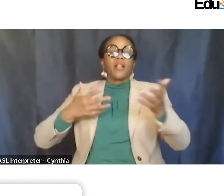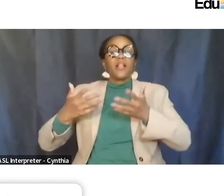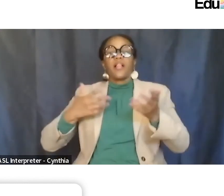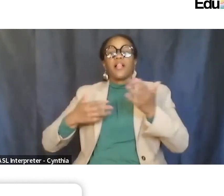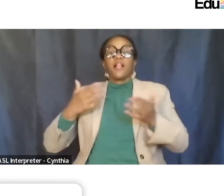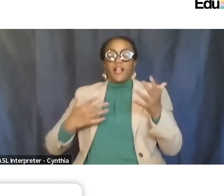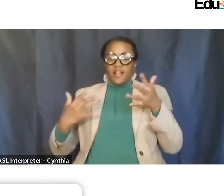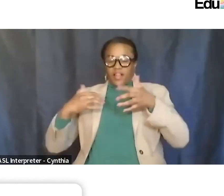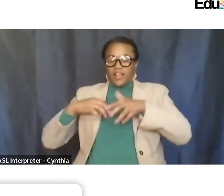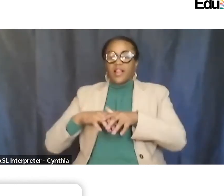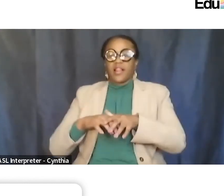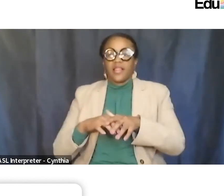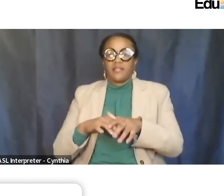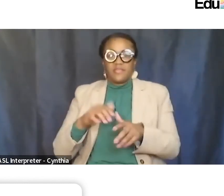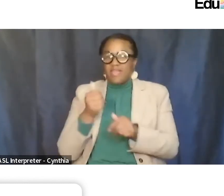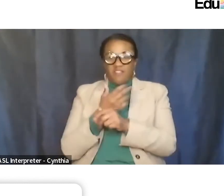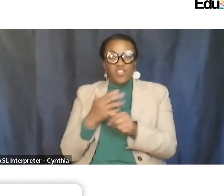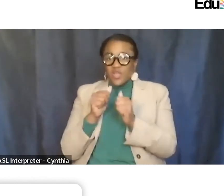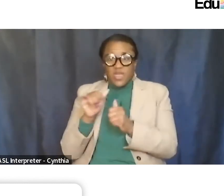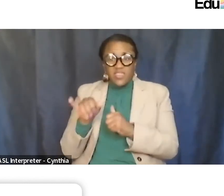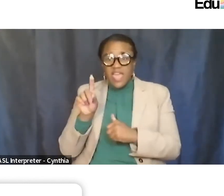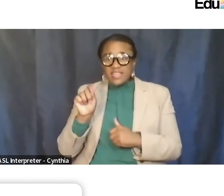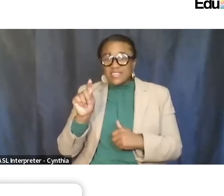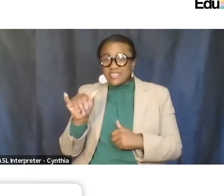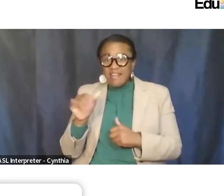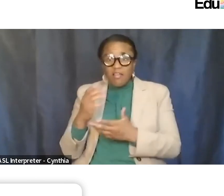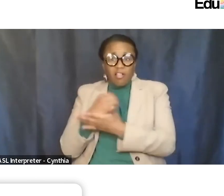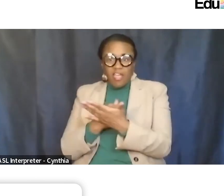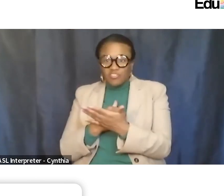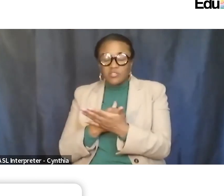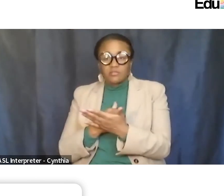Analytica did with the data collection was used